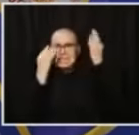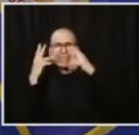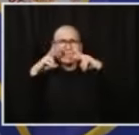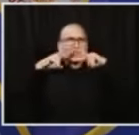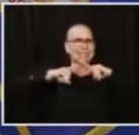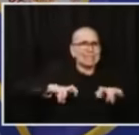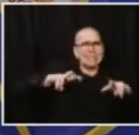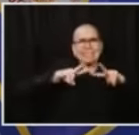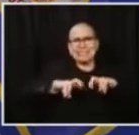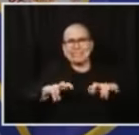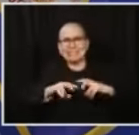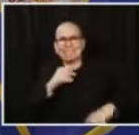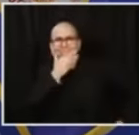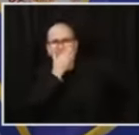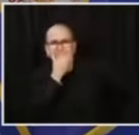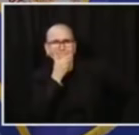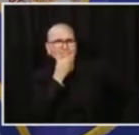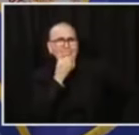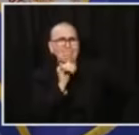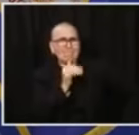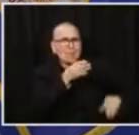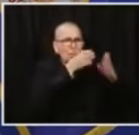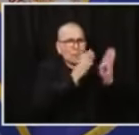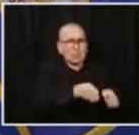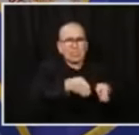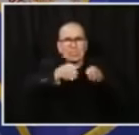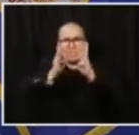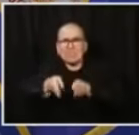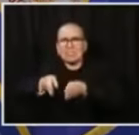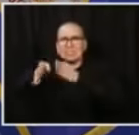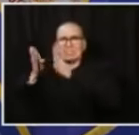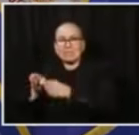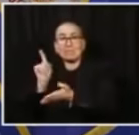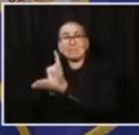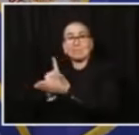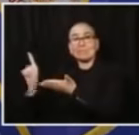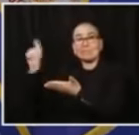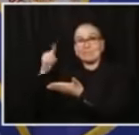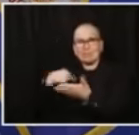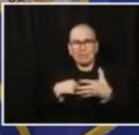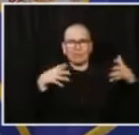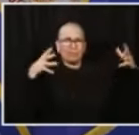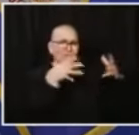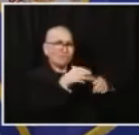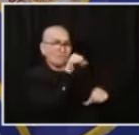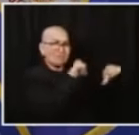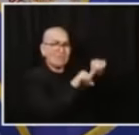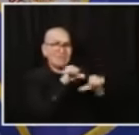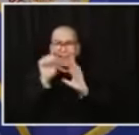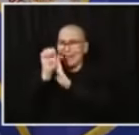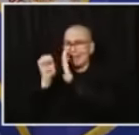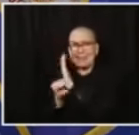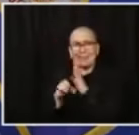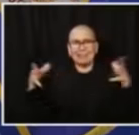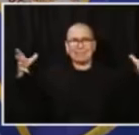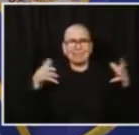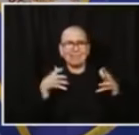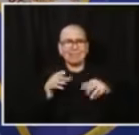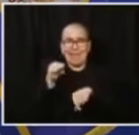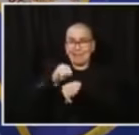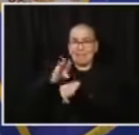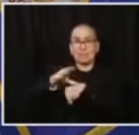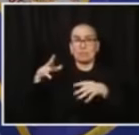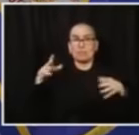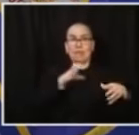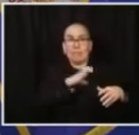prioritization. Last week, with science, ethics, and implementation in mind, the Advisory Committee on Immunization Practices, or the